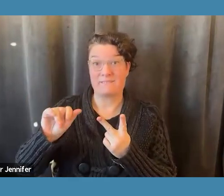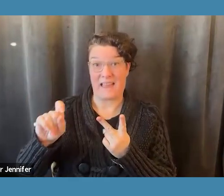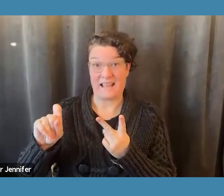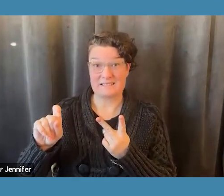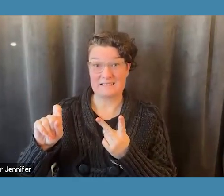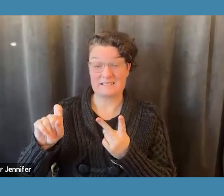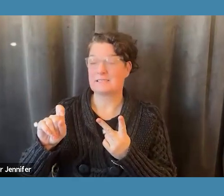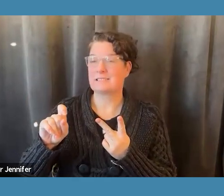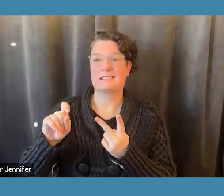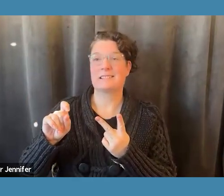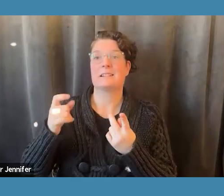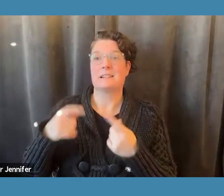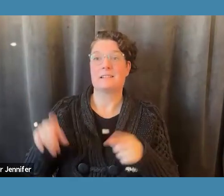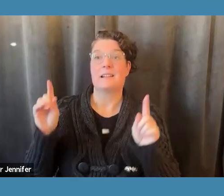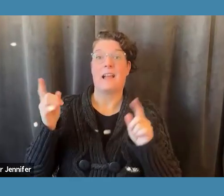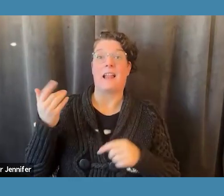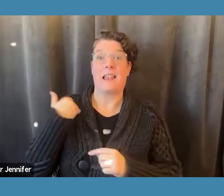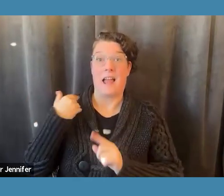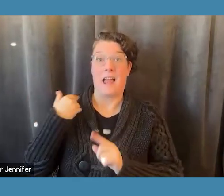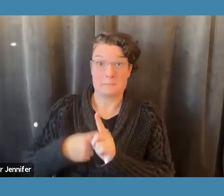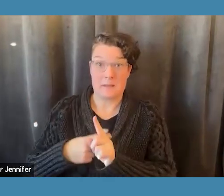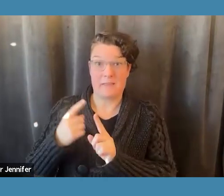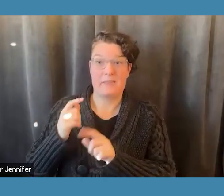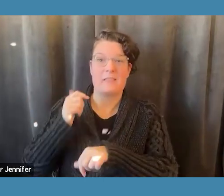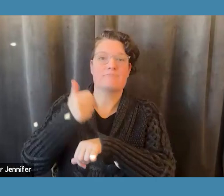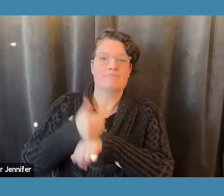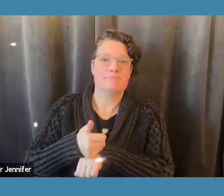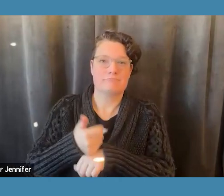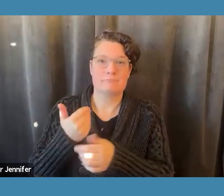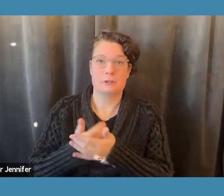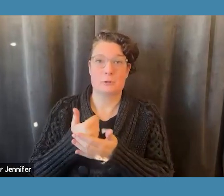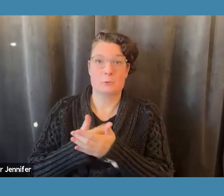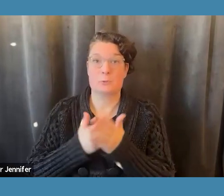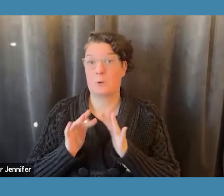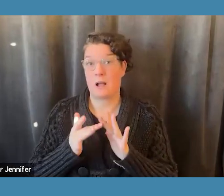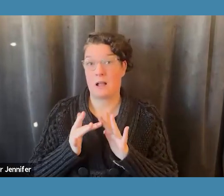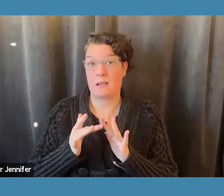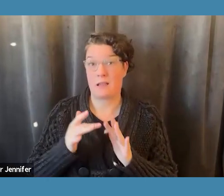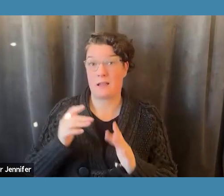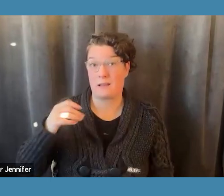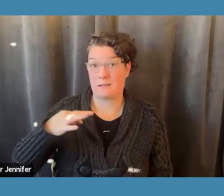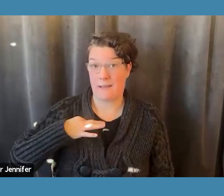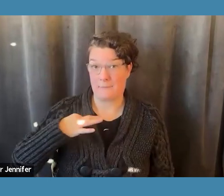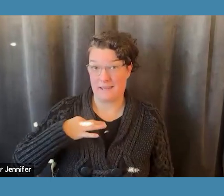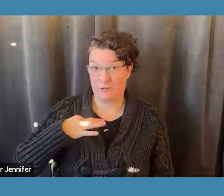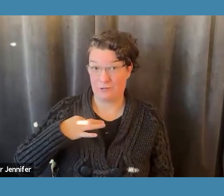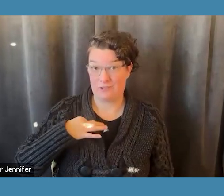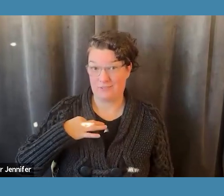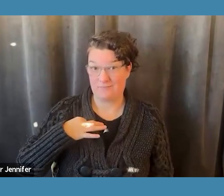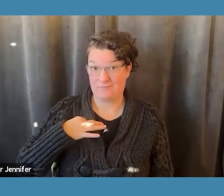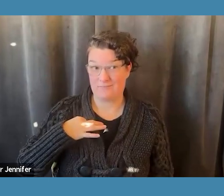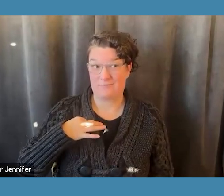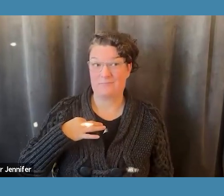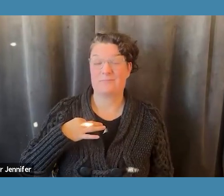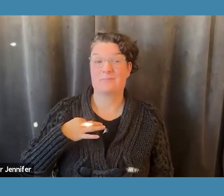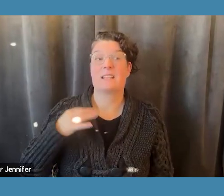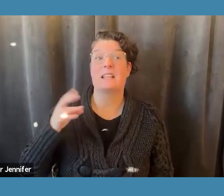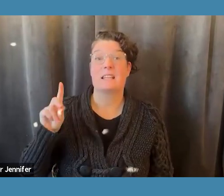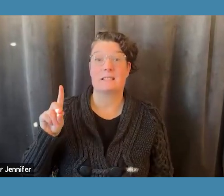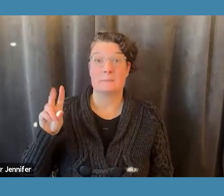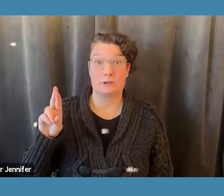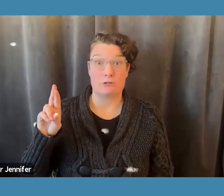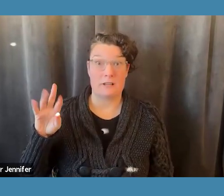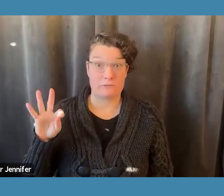Last month, the agency did launch a new online application, and we got to, at Disability Rights Florida, we got a